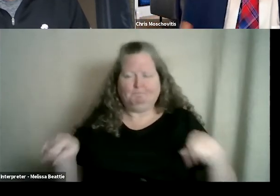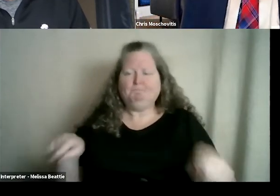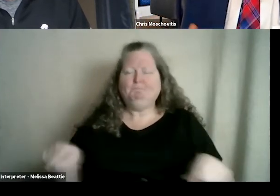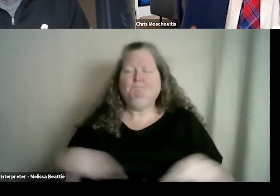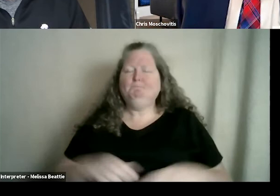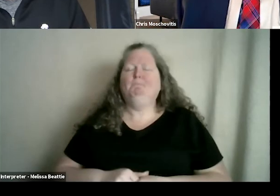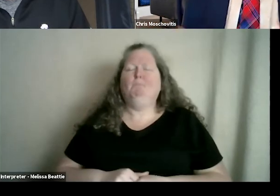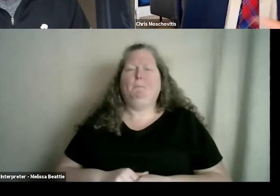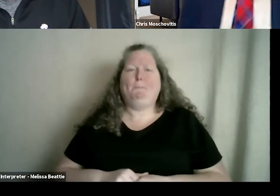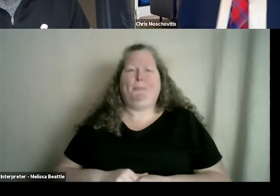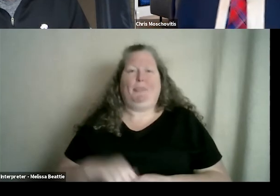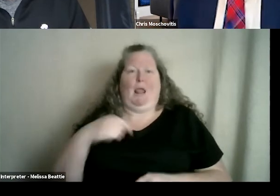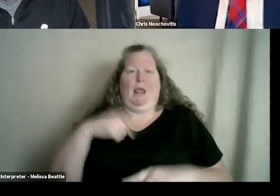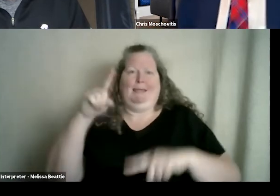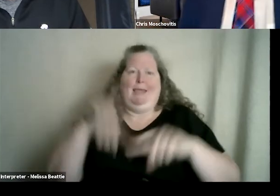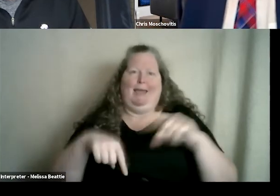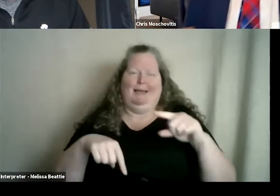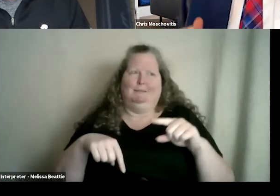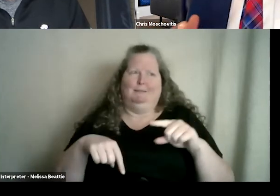cannot disguise where I fall